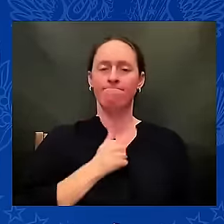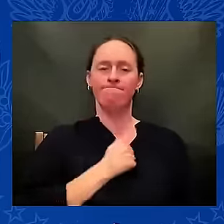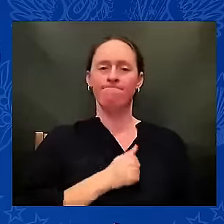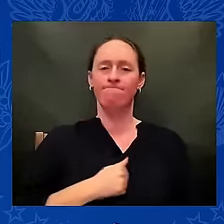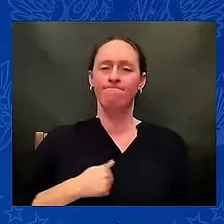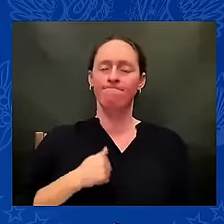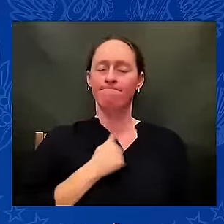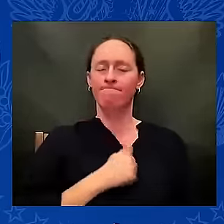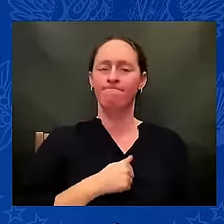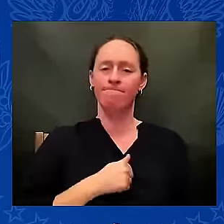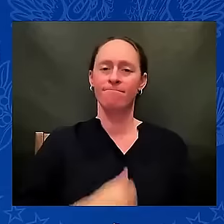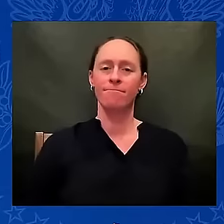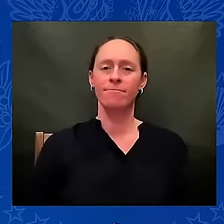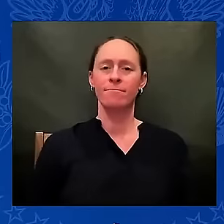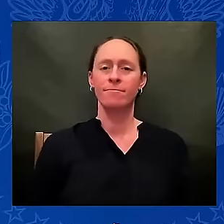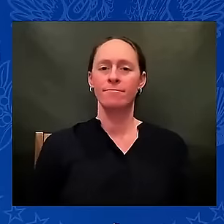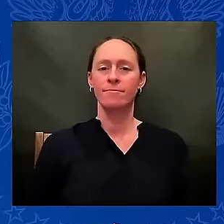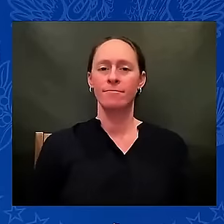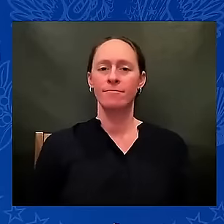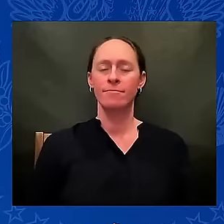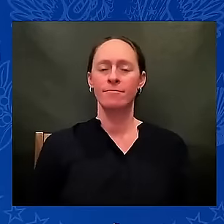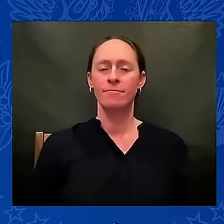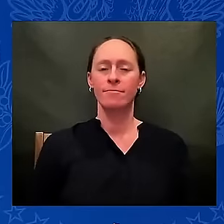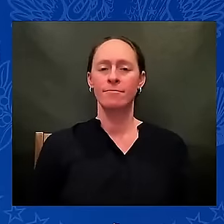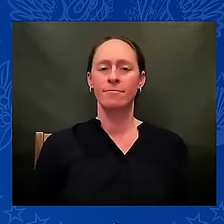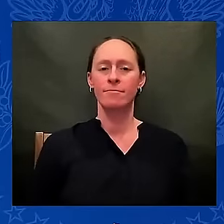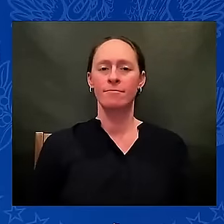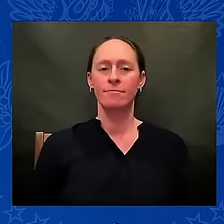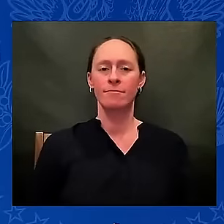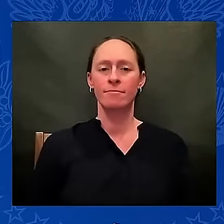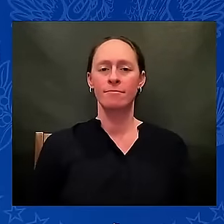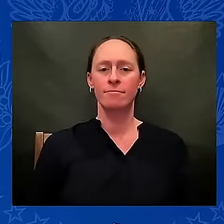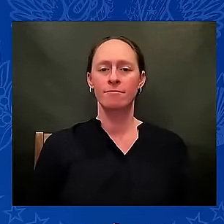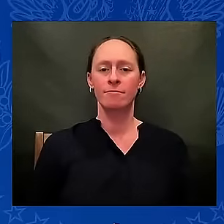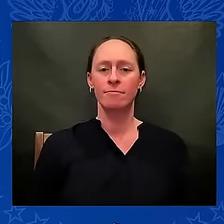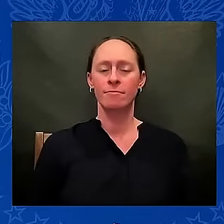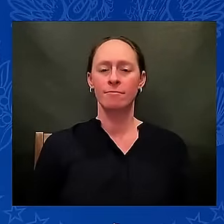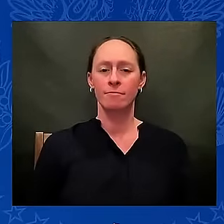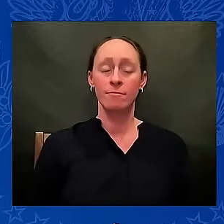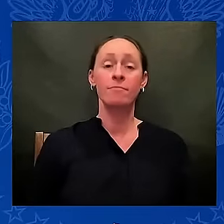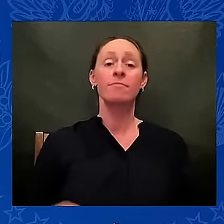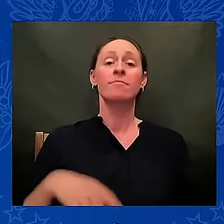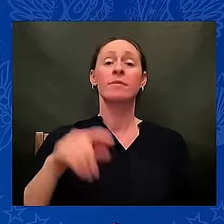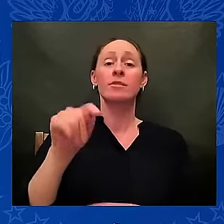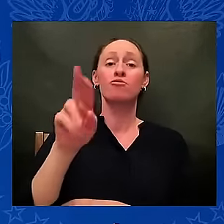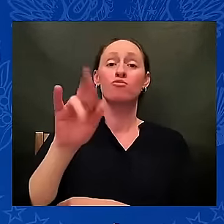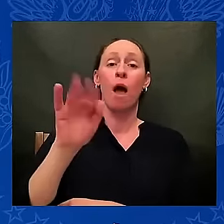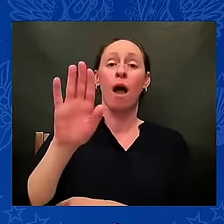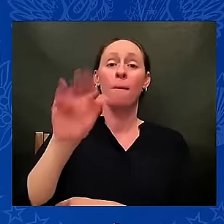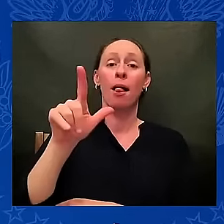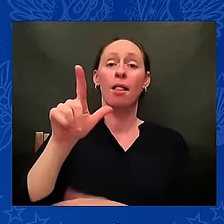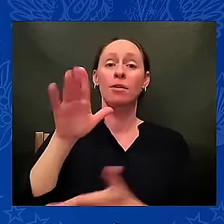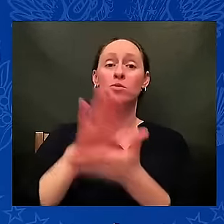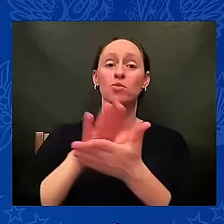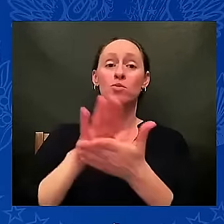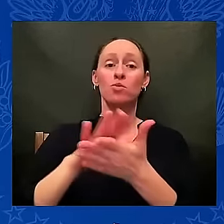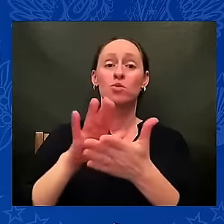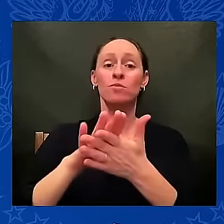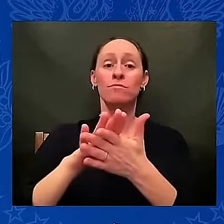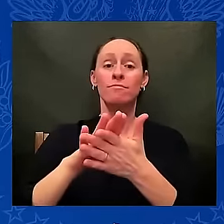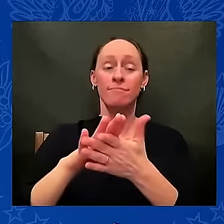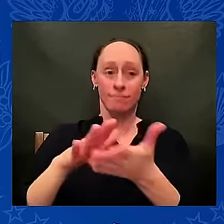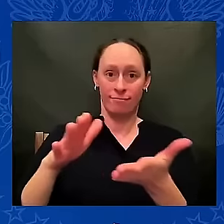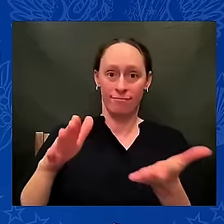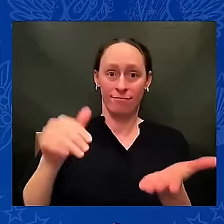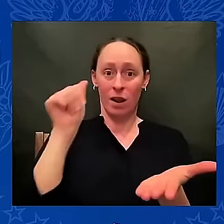And it's long overdue at the tribal school, at a tribal school in Arizona, a community full of tradition and culture, and